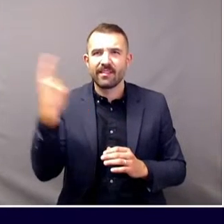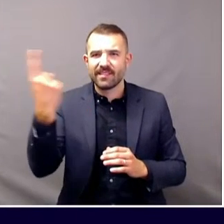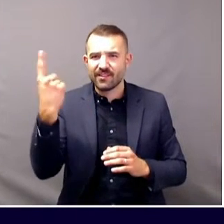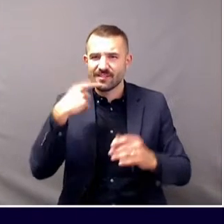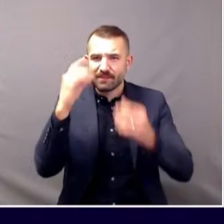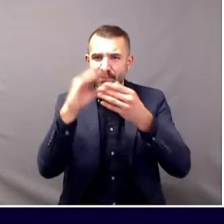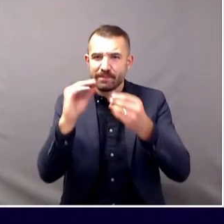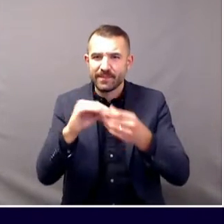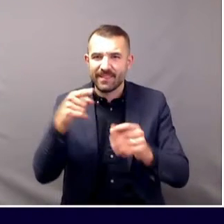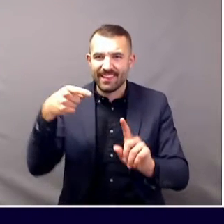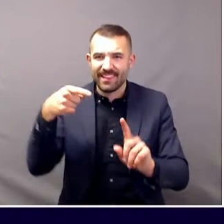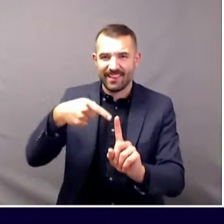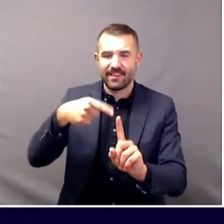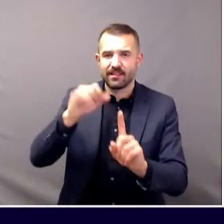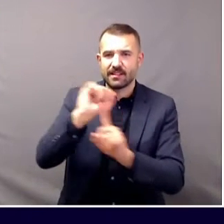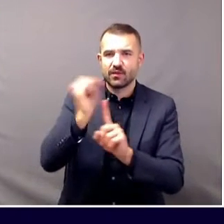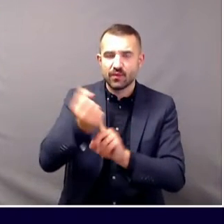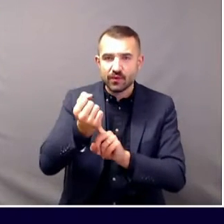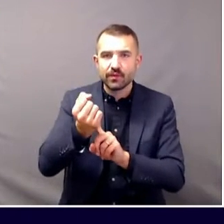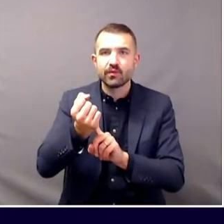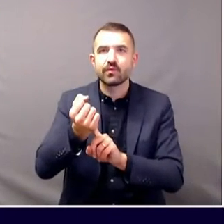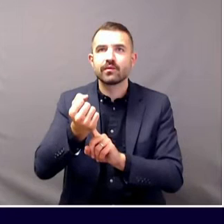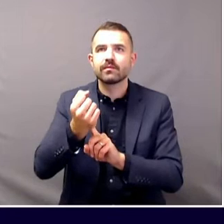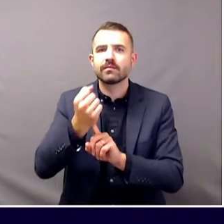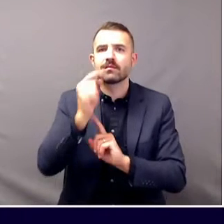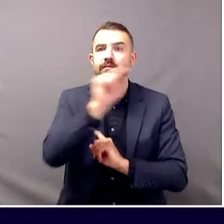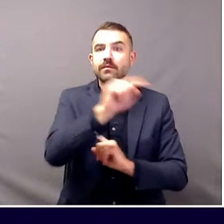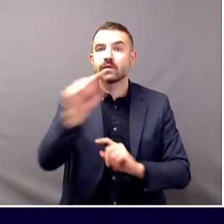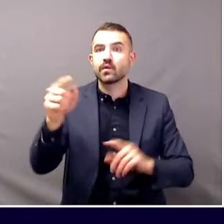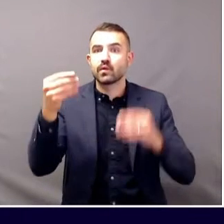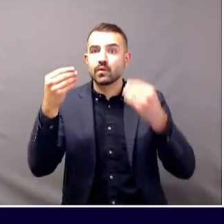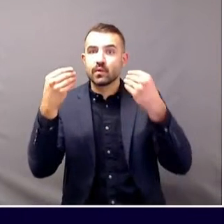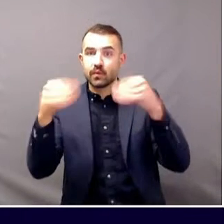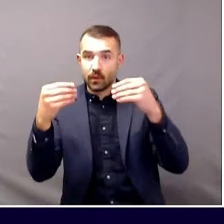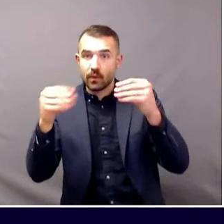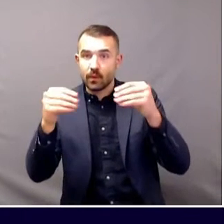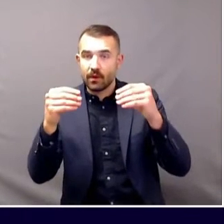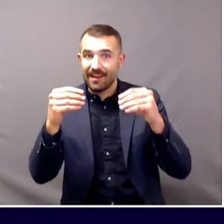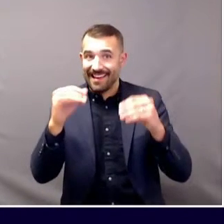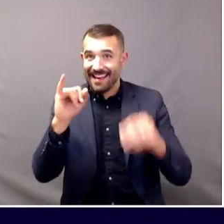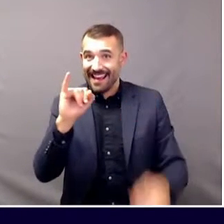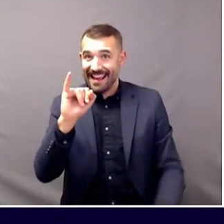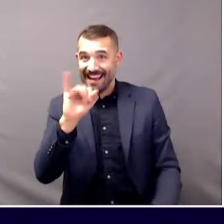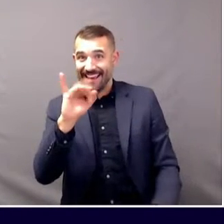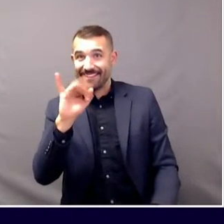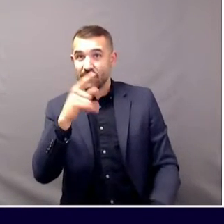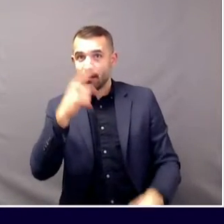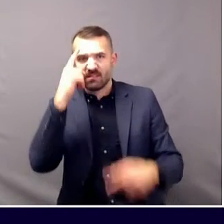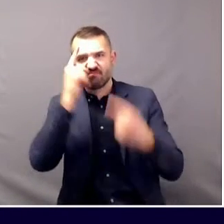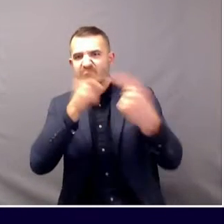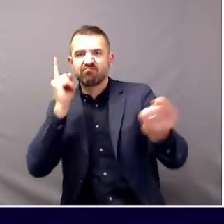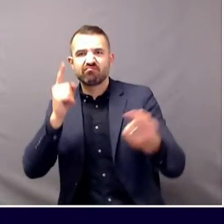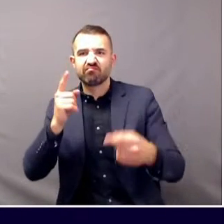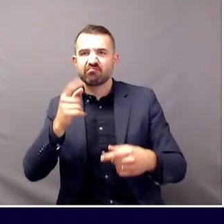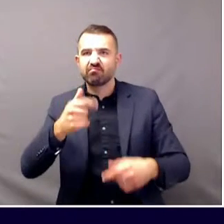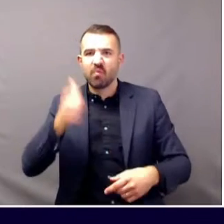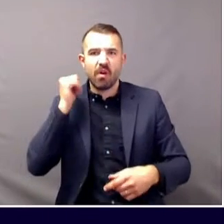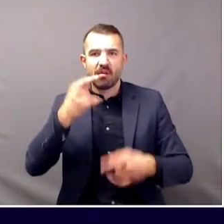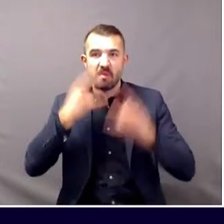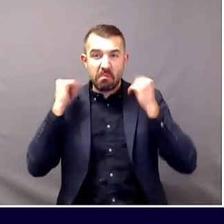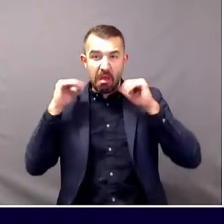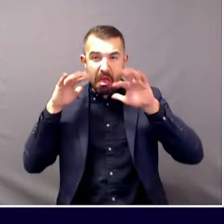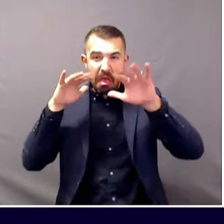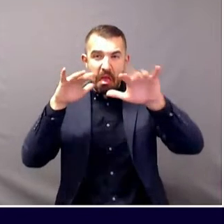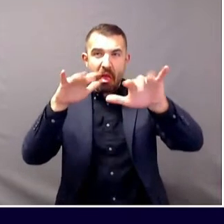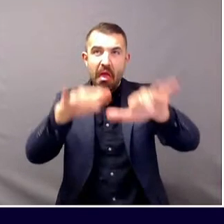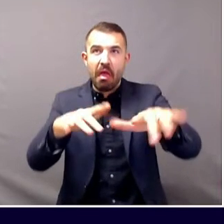that store owners could call code enforcement or possibly the police. I know in one